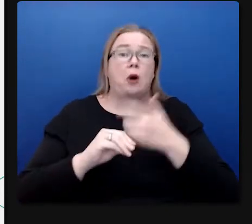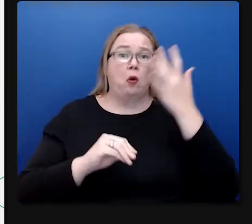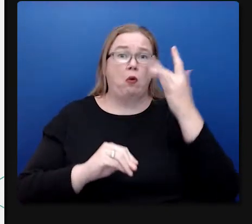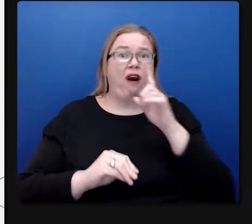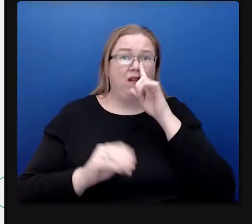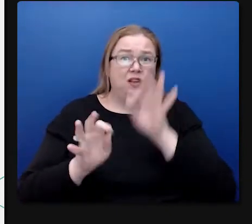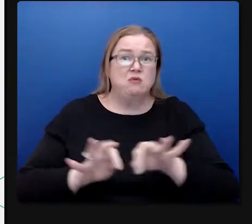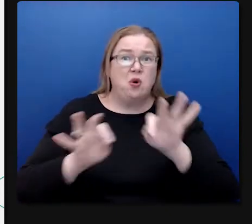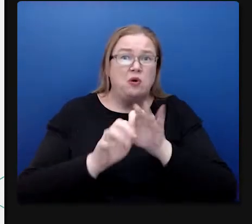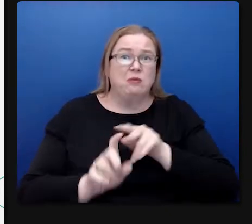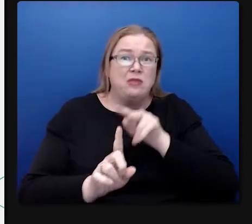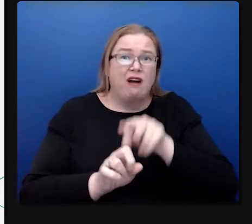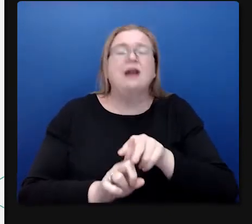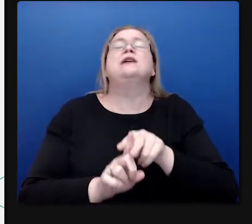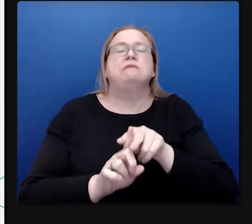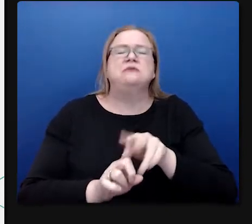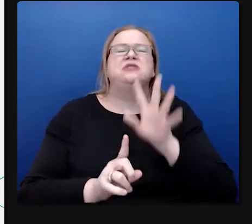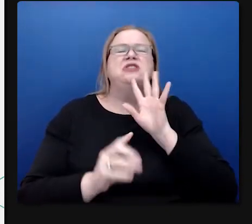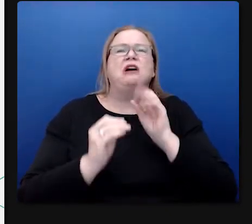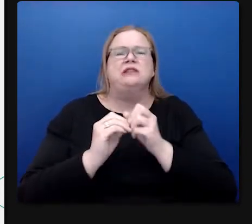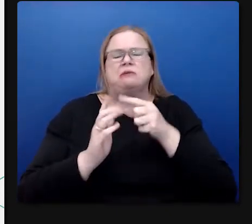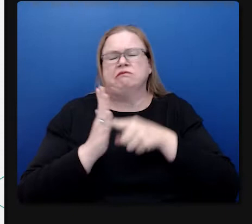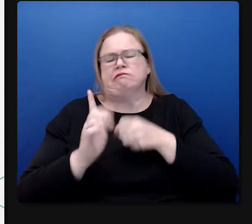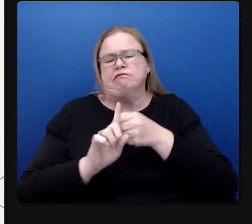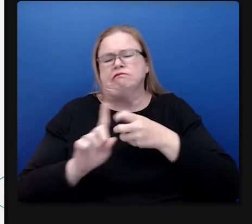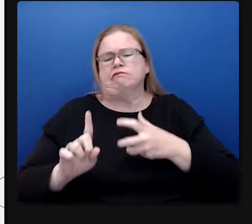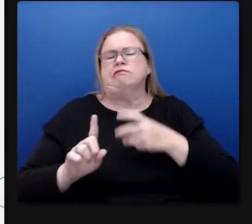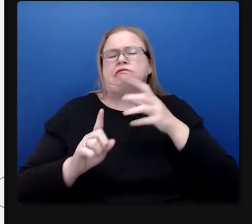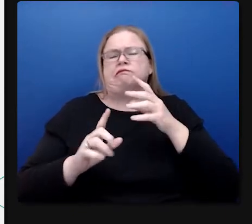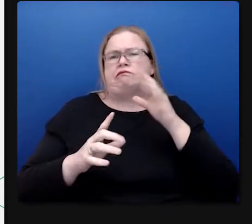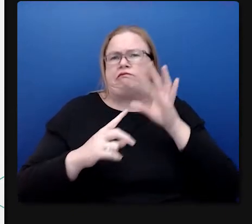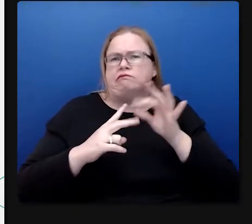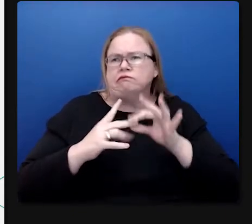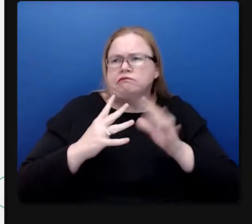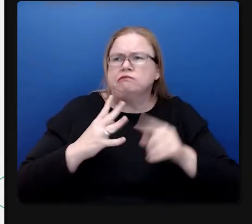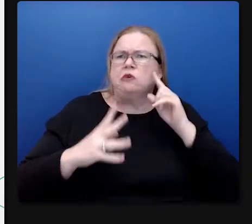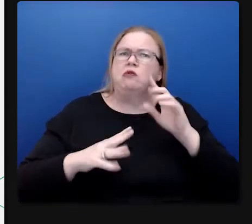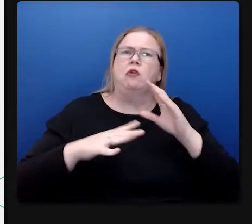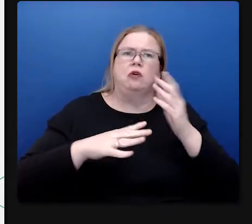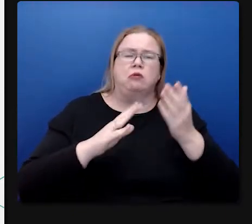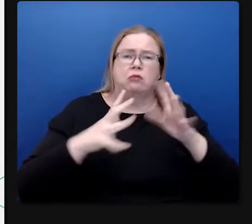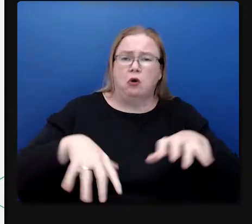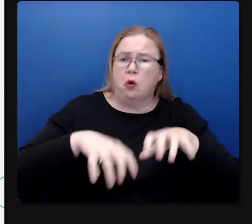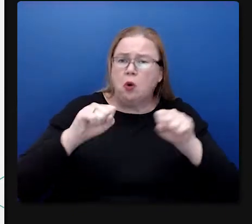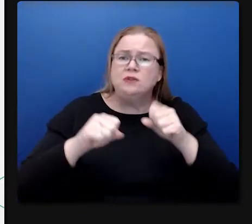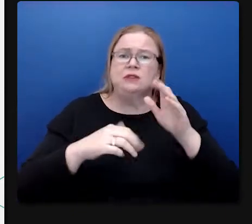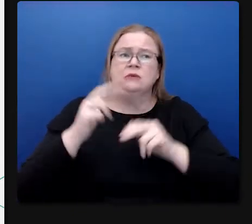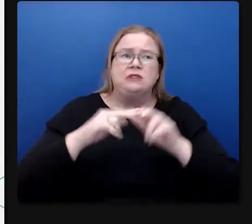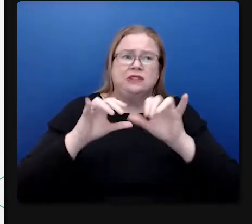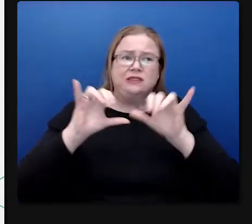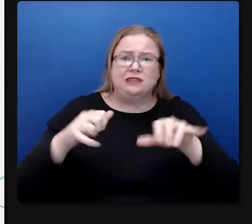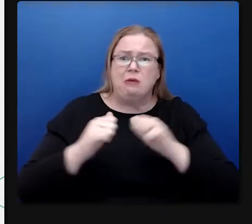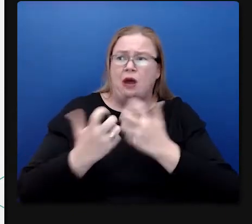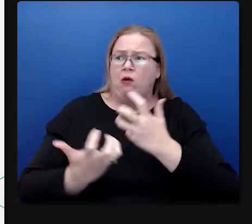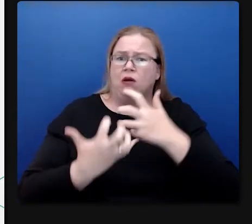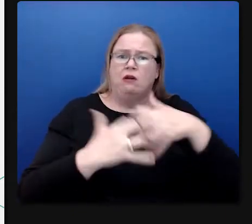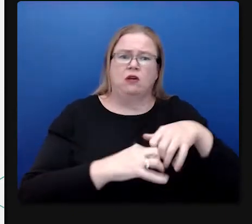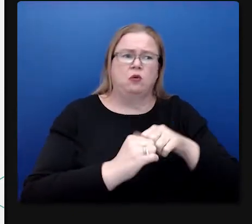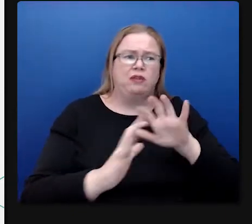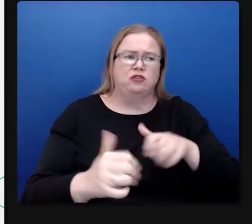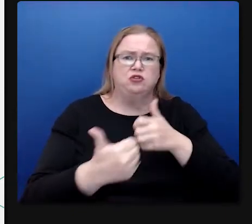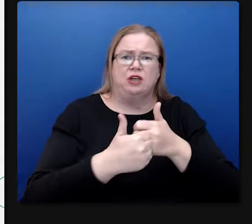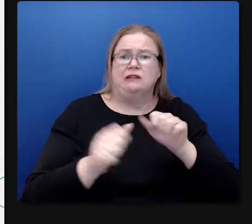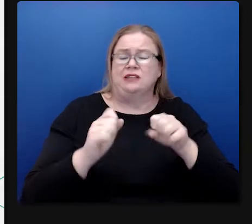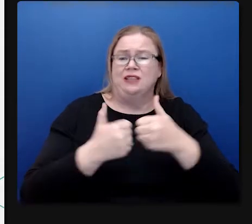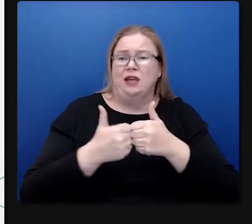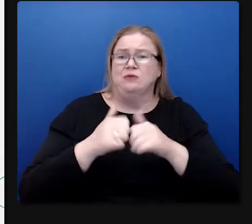this actually matters, we'll get into some nitty-gritty details about what options you have for hosting build systems and how those interact with the specific